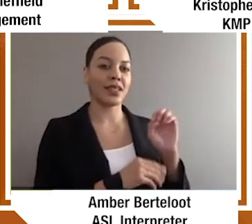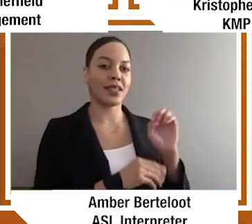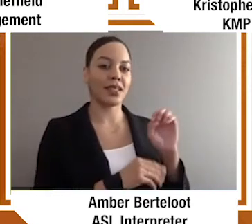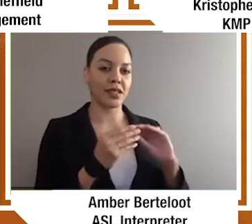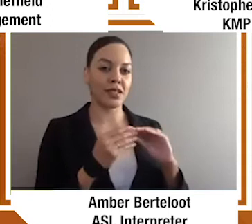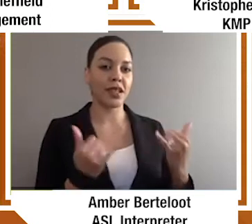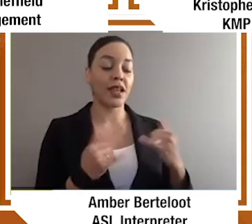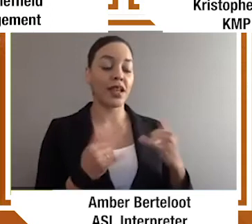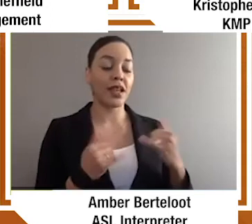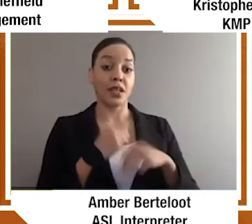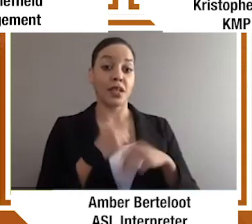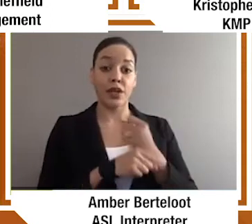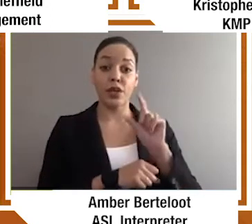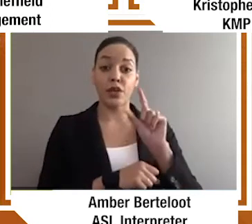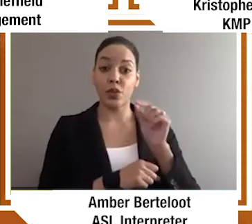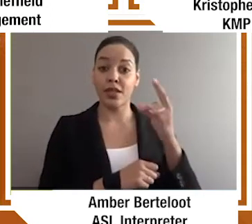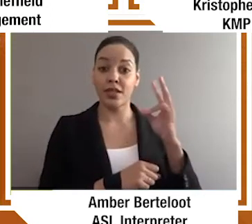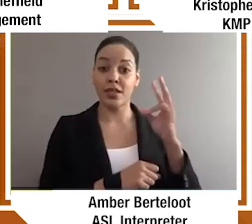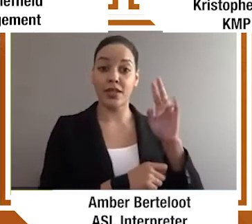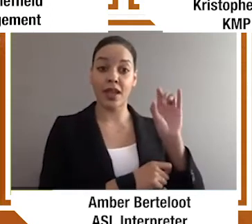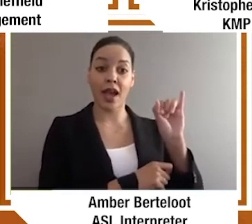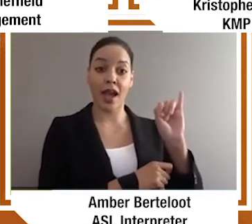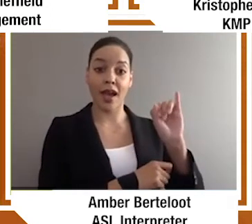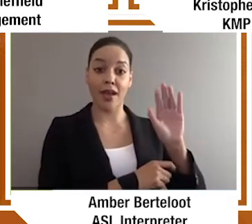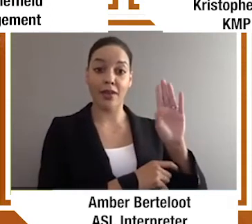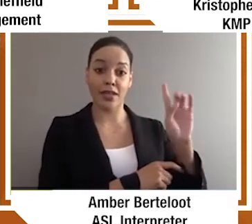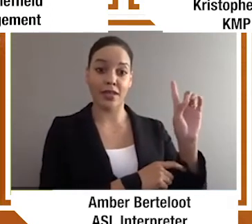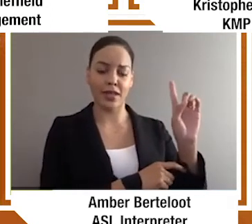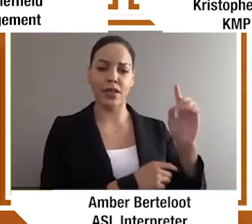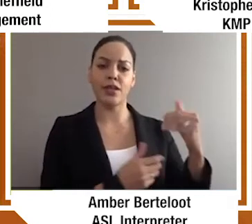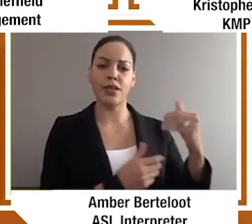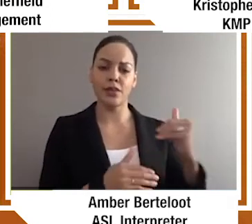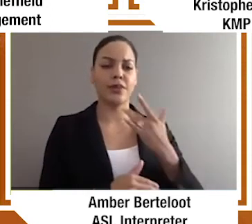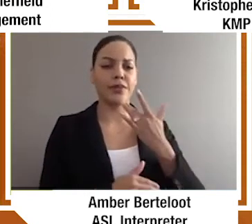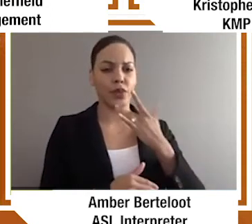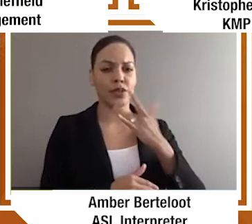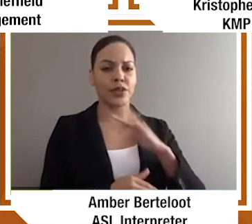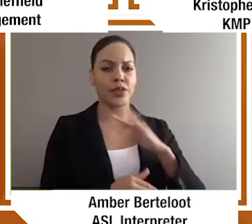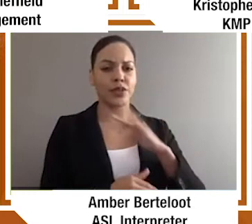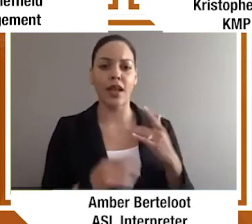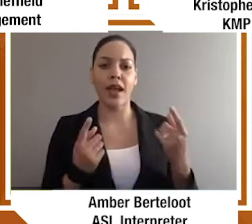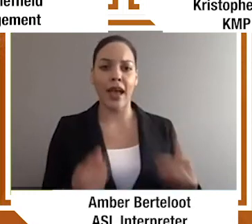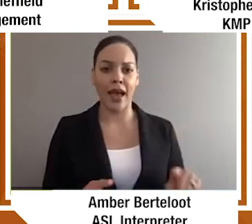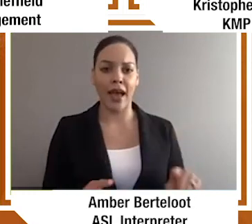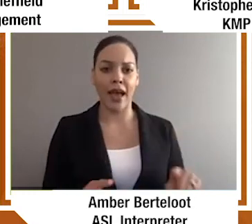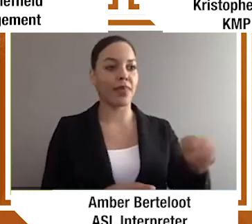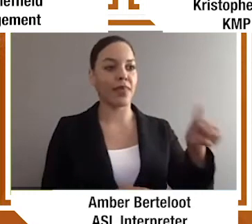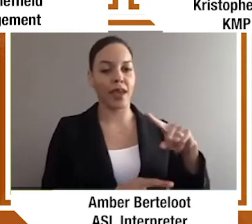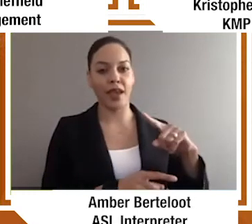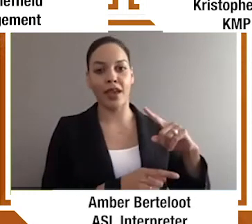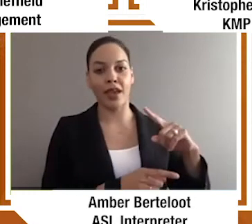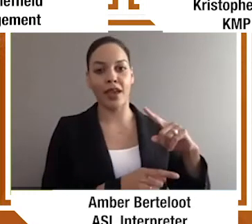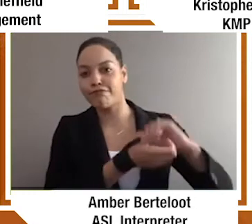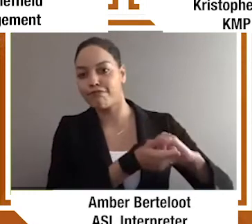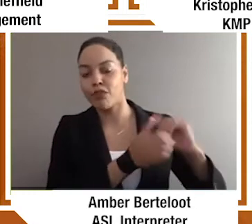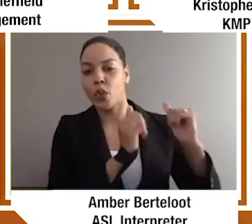2017, IABD was very fortunate to lock arms with the Mellon